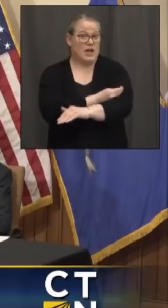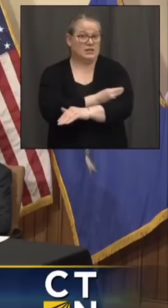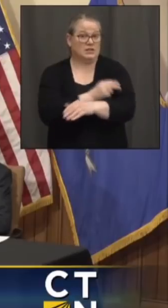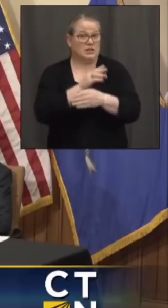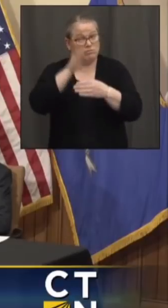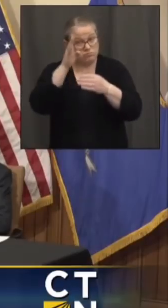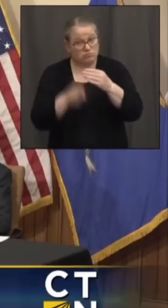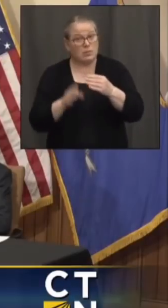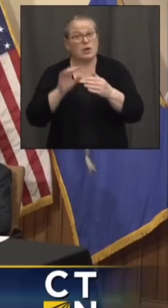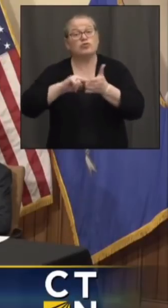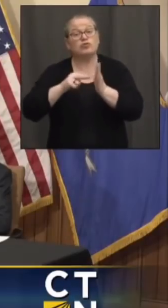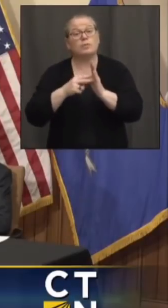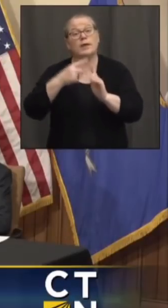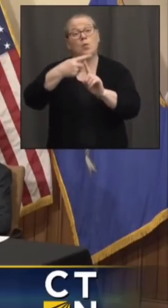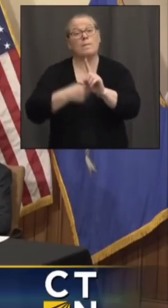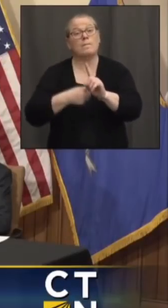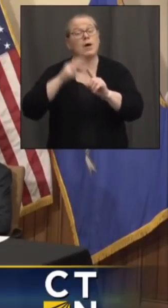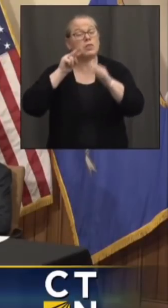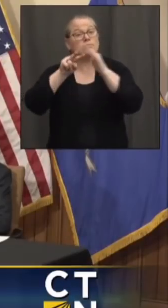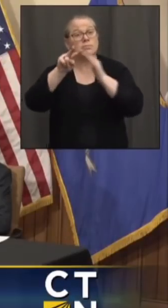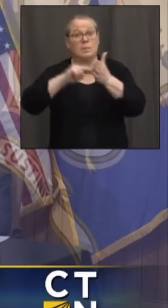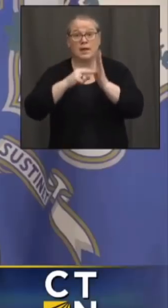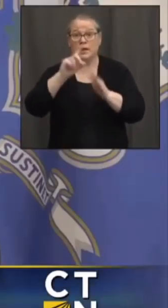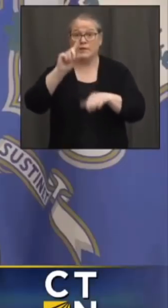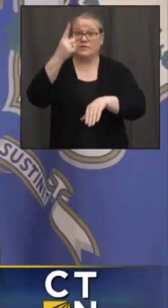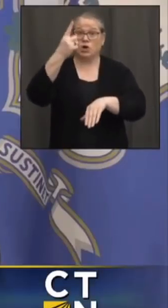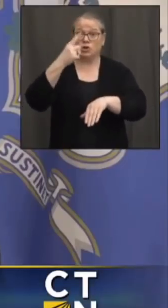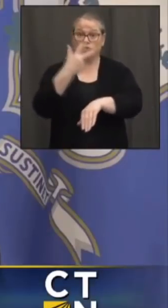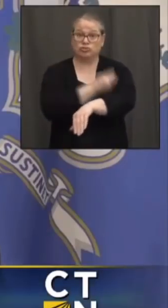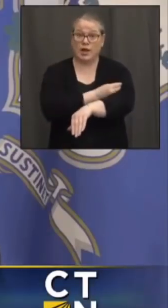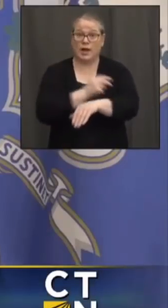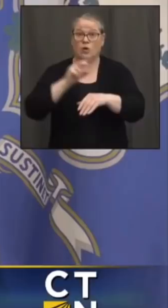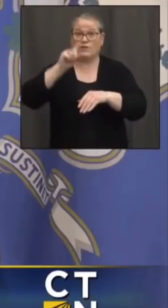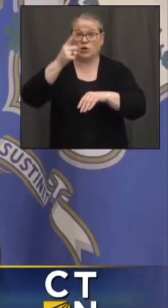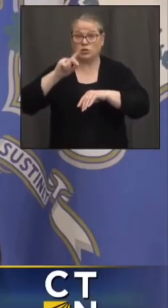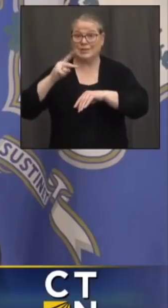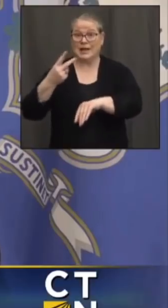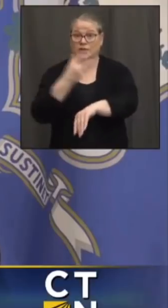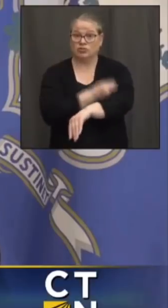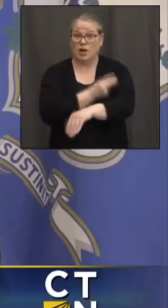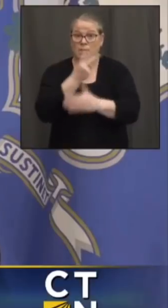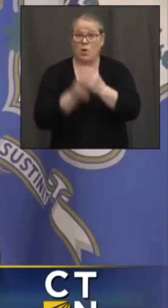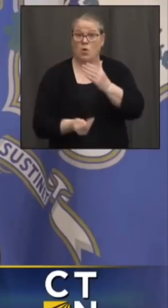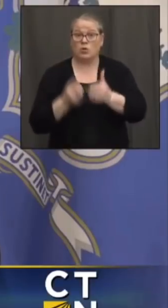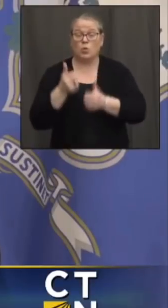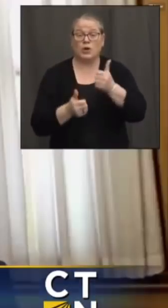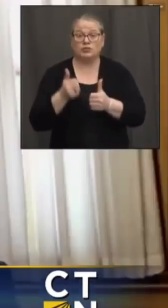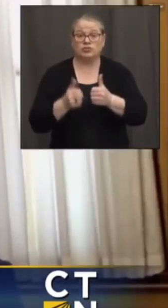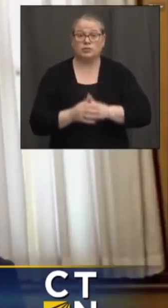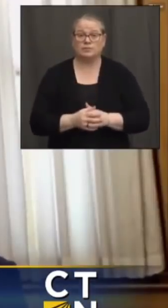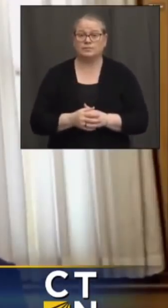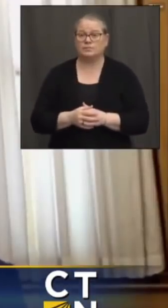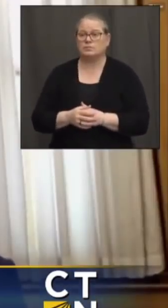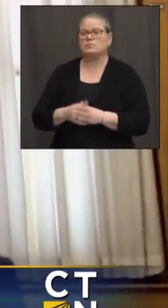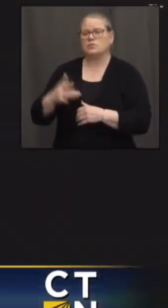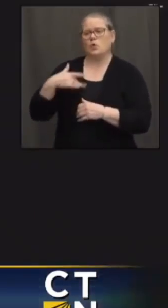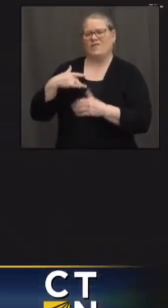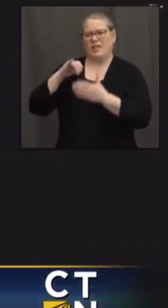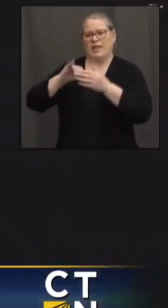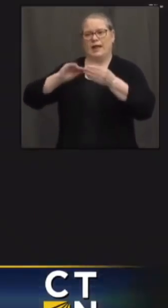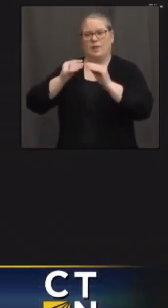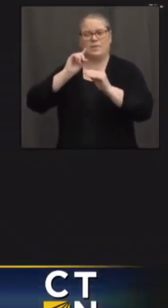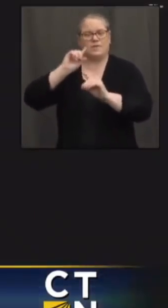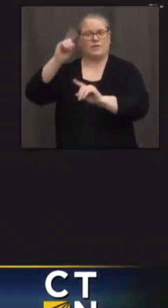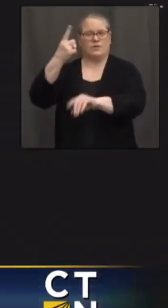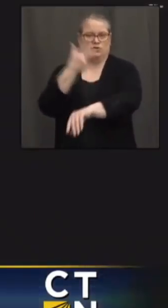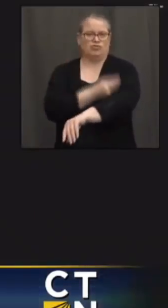one shot or with two? Their first shot. Go ahead, one shot. Yeah, sorry, that's to get their first shot. Okay, I thought so. I just